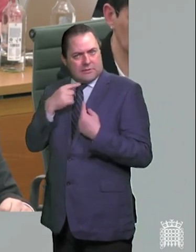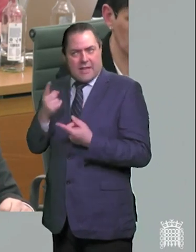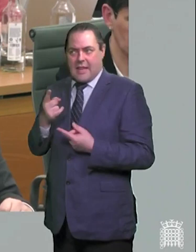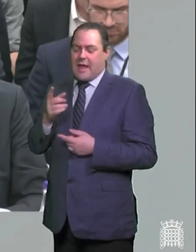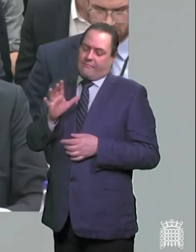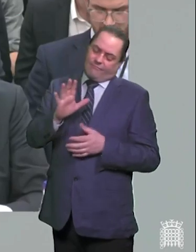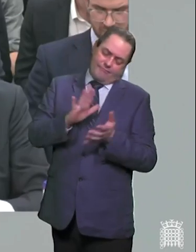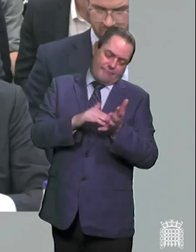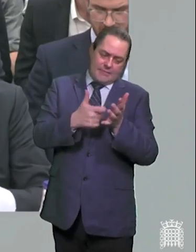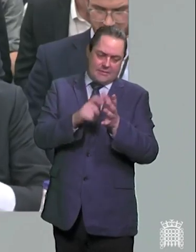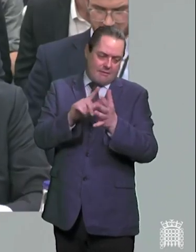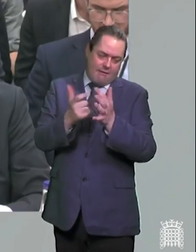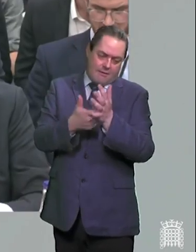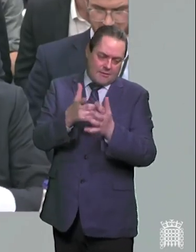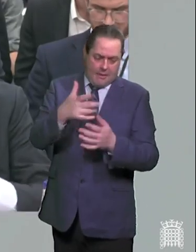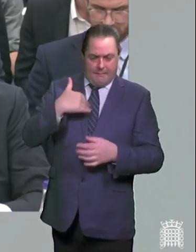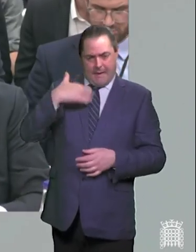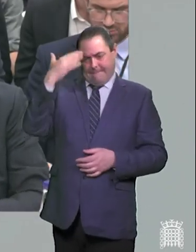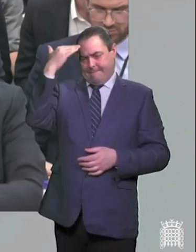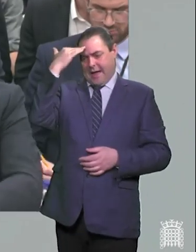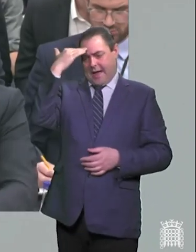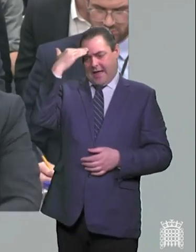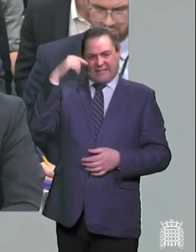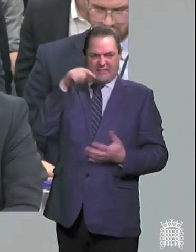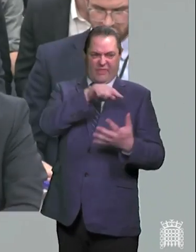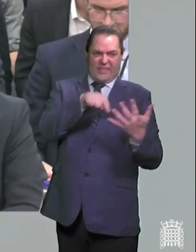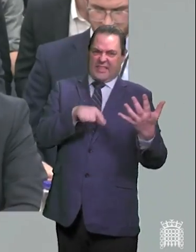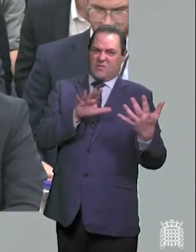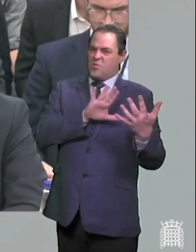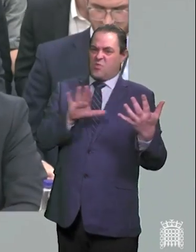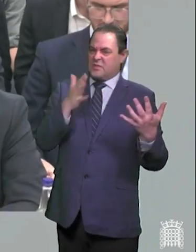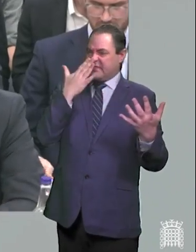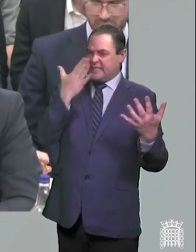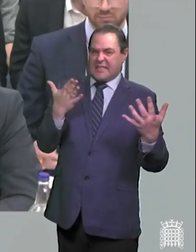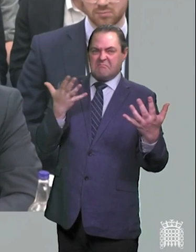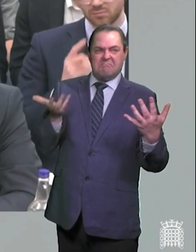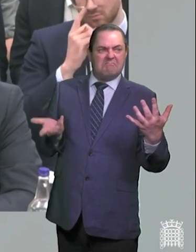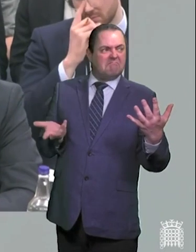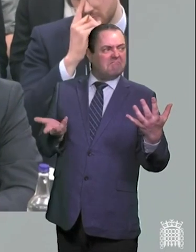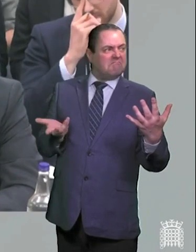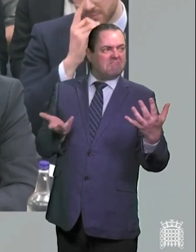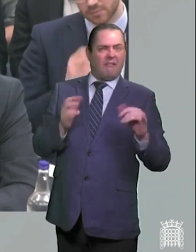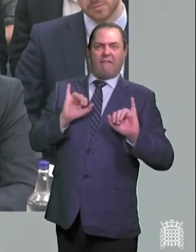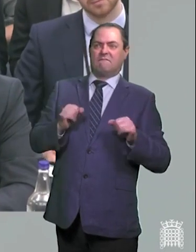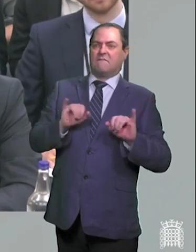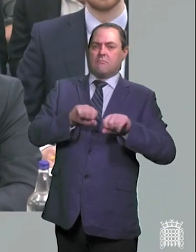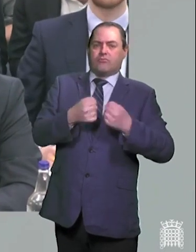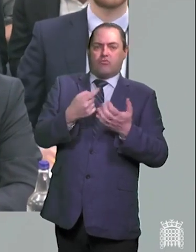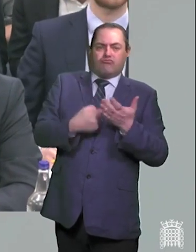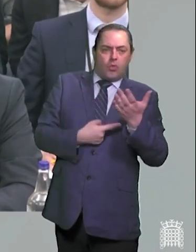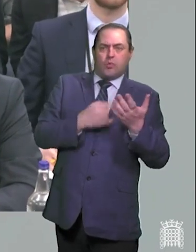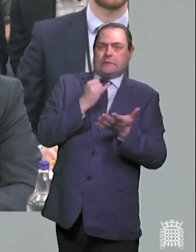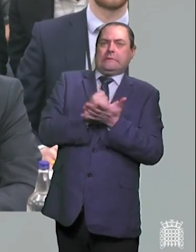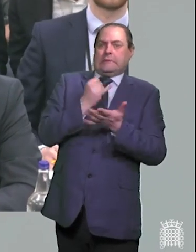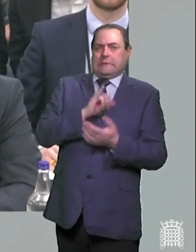to understand that in my mind at the time, these did not seem to me to be improper or offensive